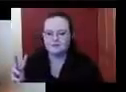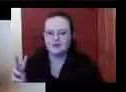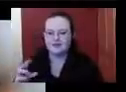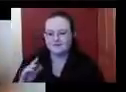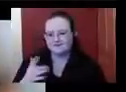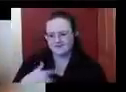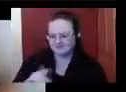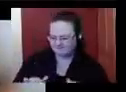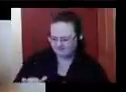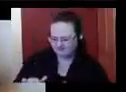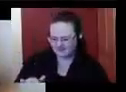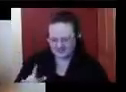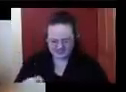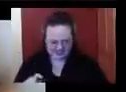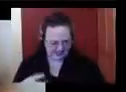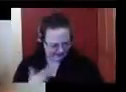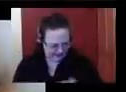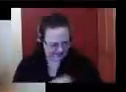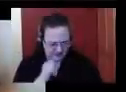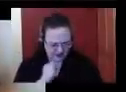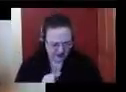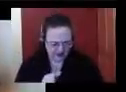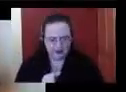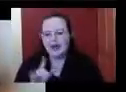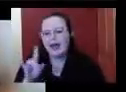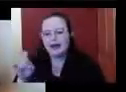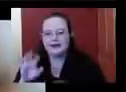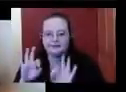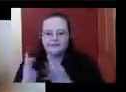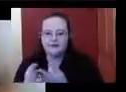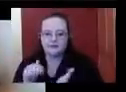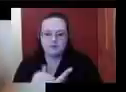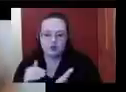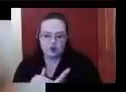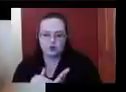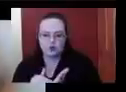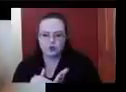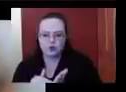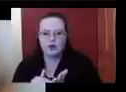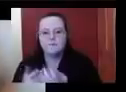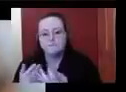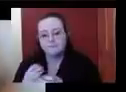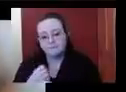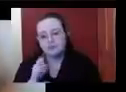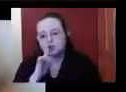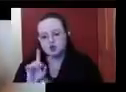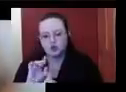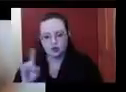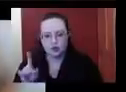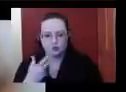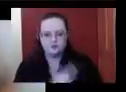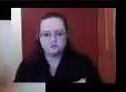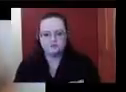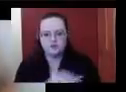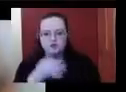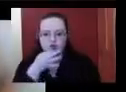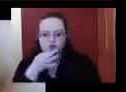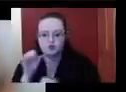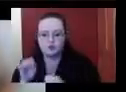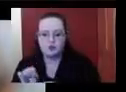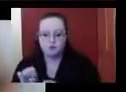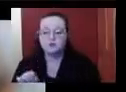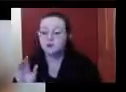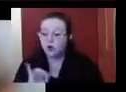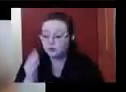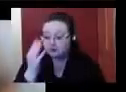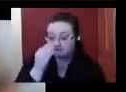unsure, find out from your family doctor and make sure you get your child immunized as soon as possible. I also want to let parents